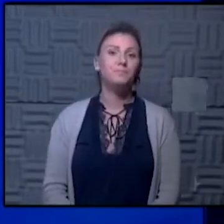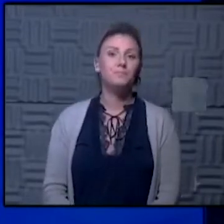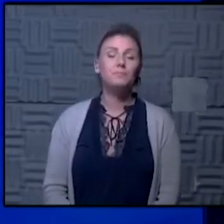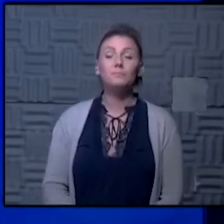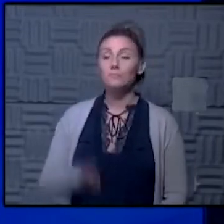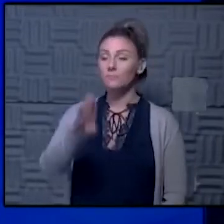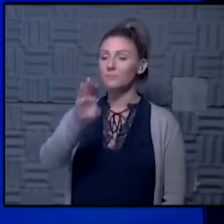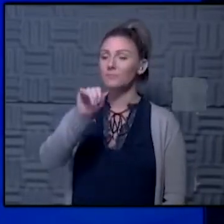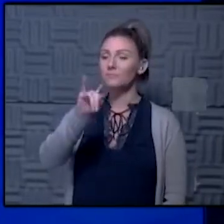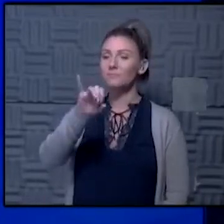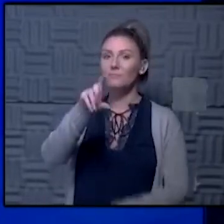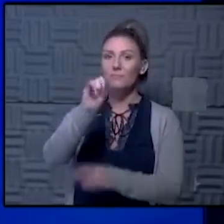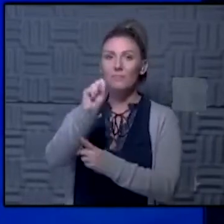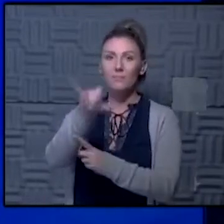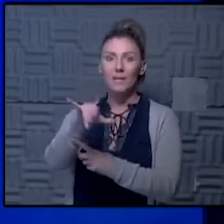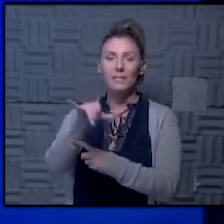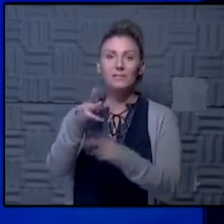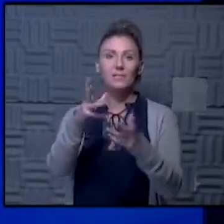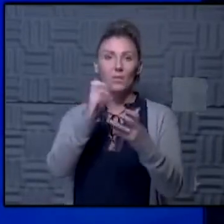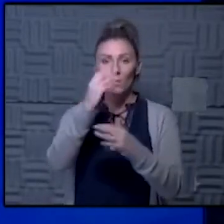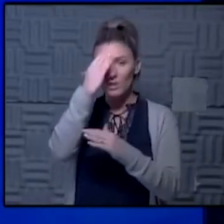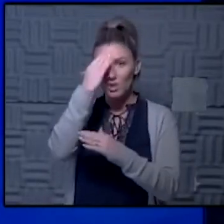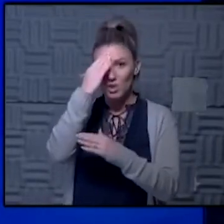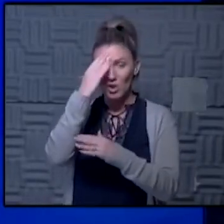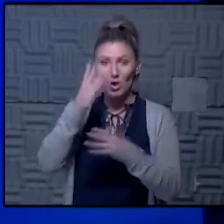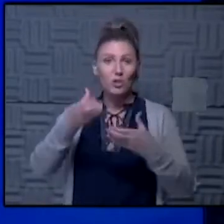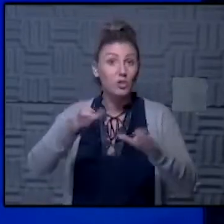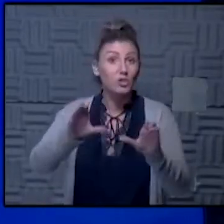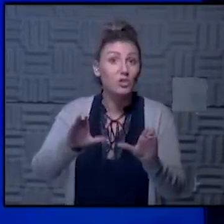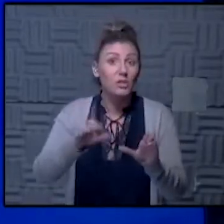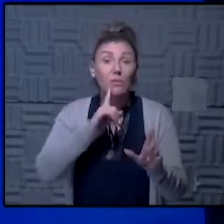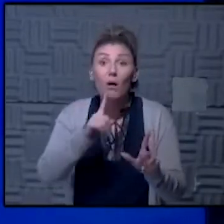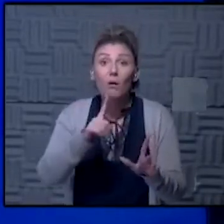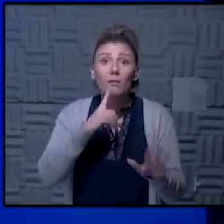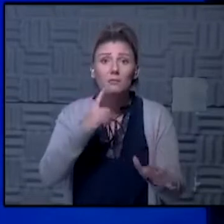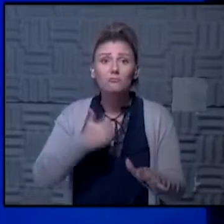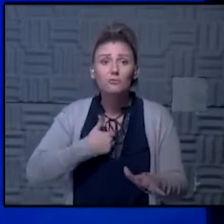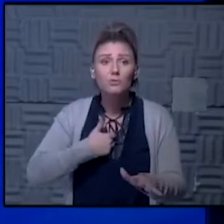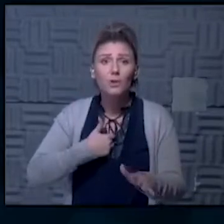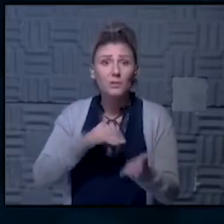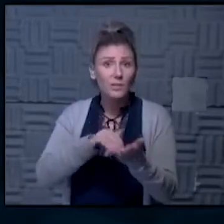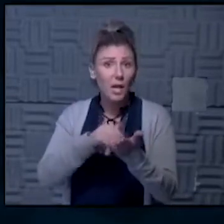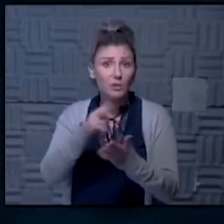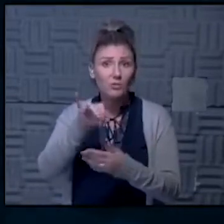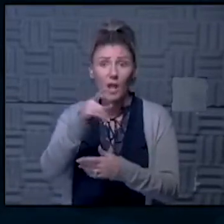Betsy wants to know, what are the chances of catching COVID? Oh, I'm sorry, I cut off Dr. Harris. Go ahead.